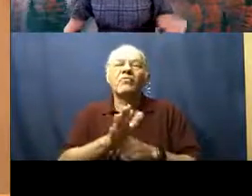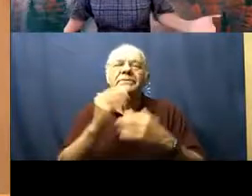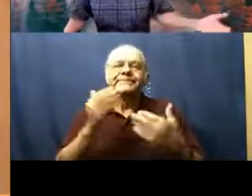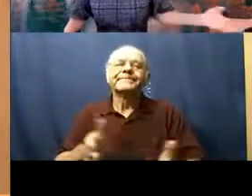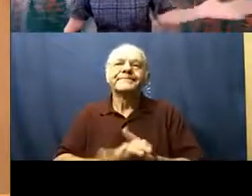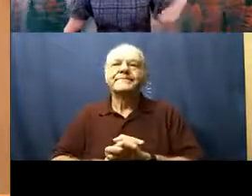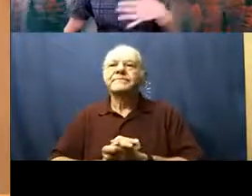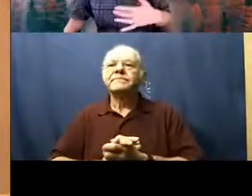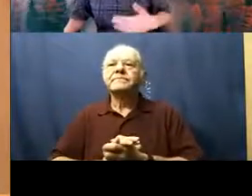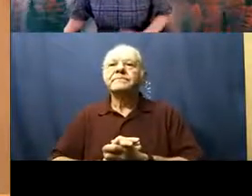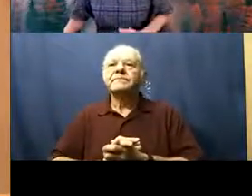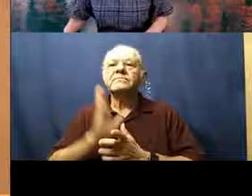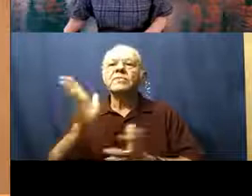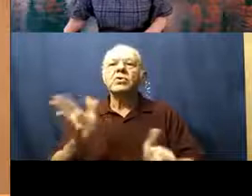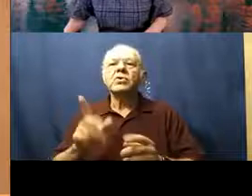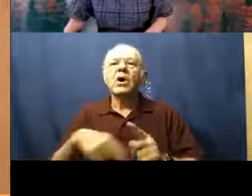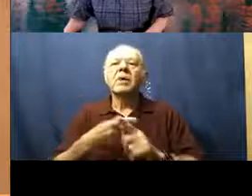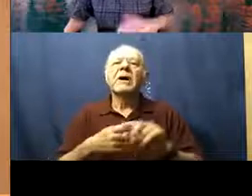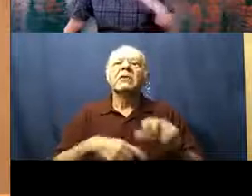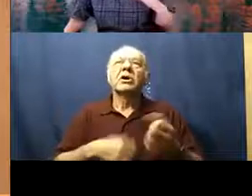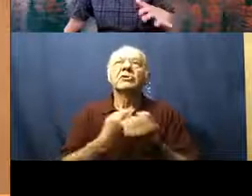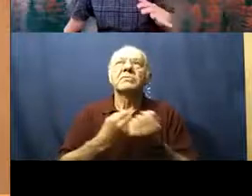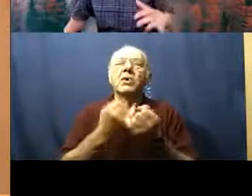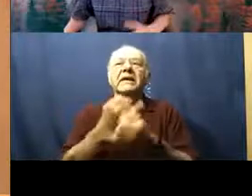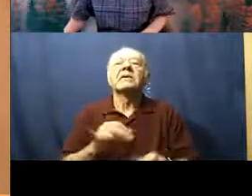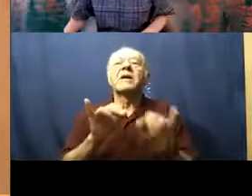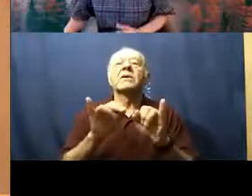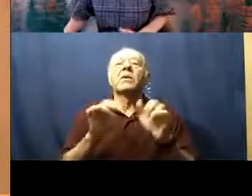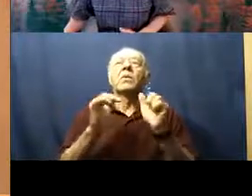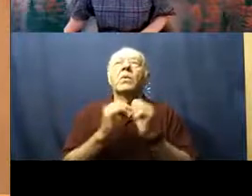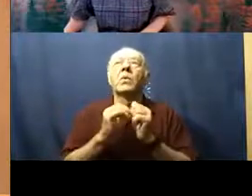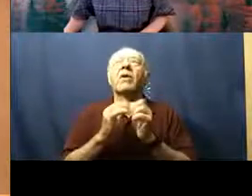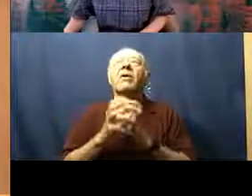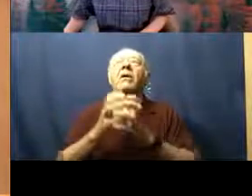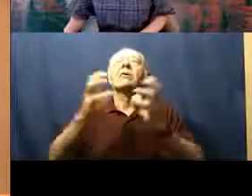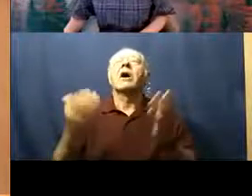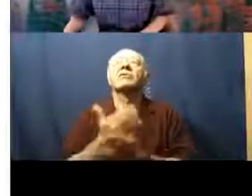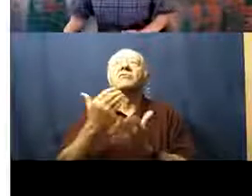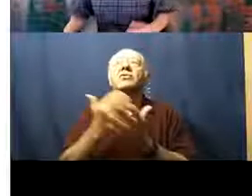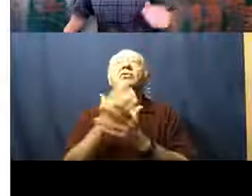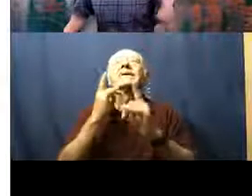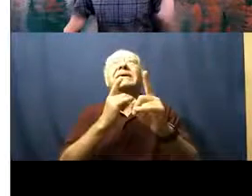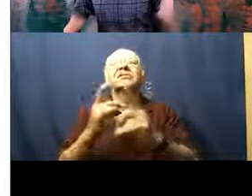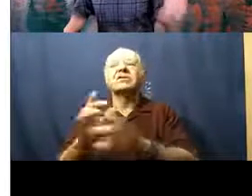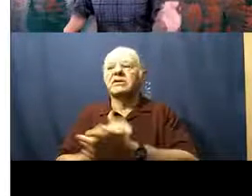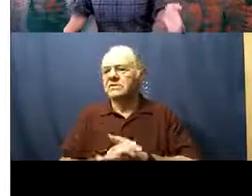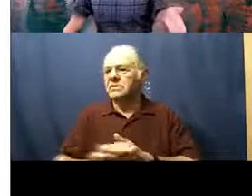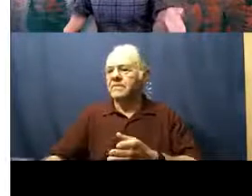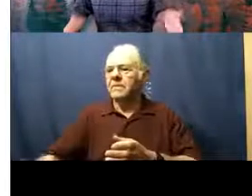So we're going to talk a little bit about supporting independence with a lot of new initiatives. As I said